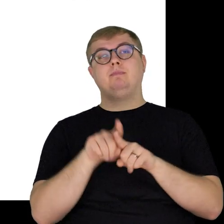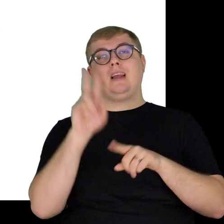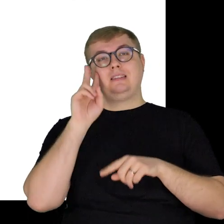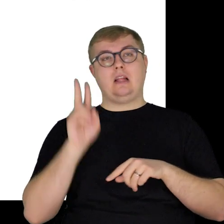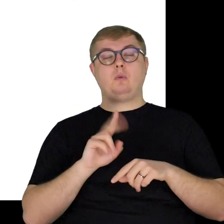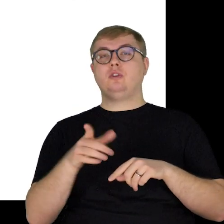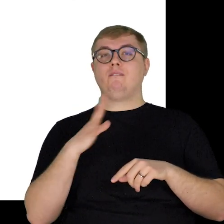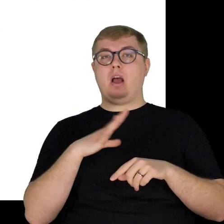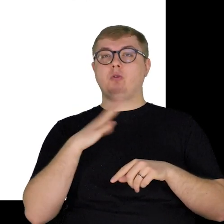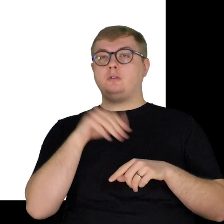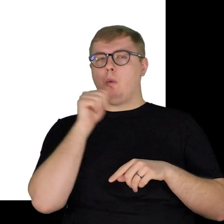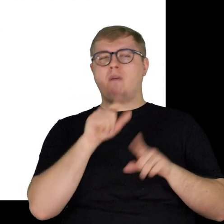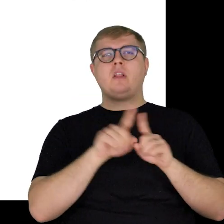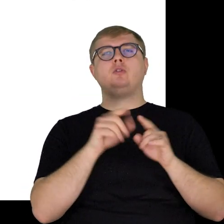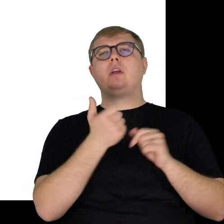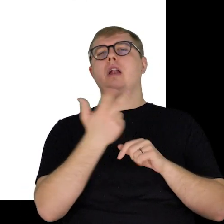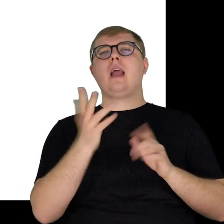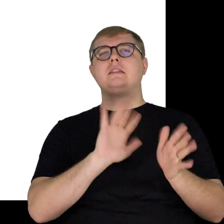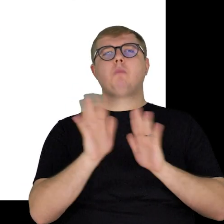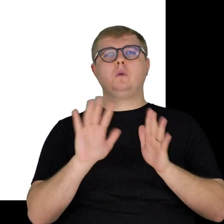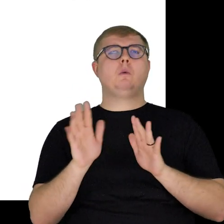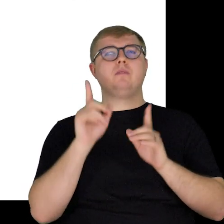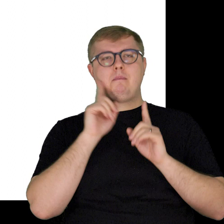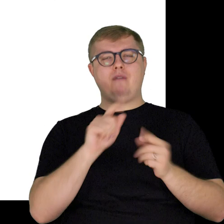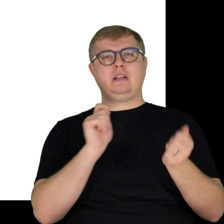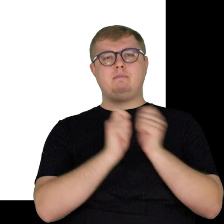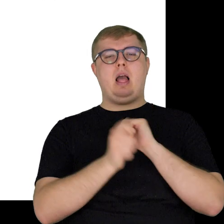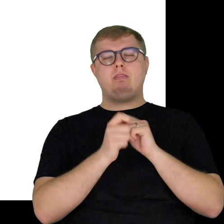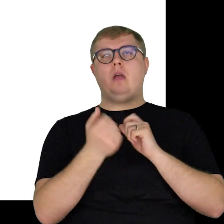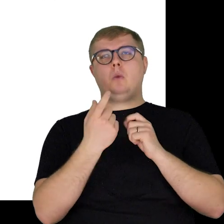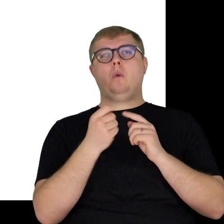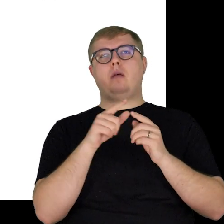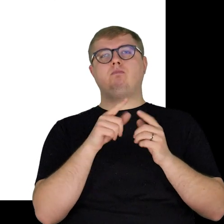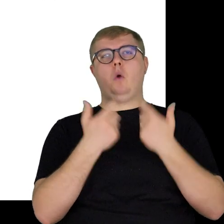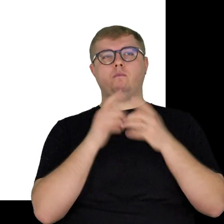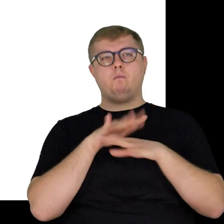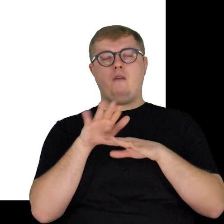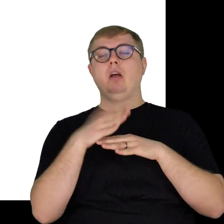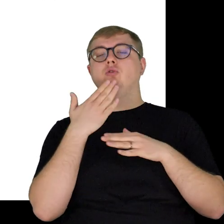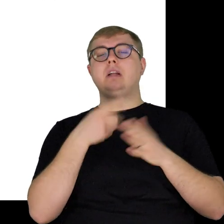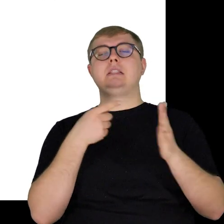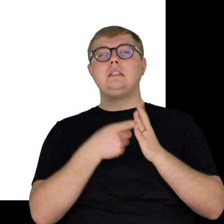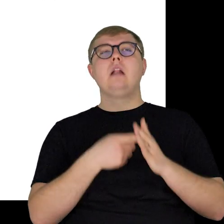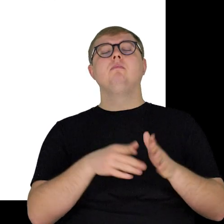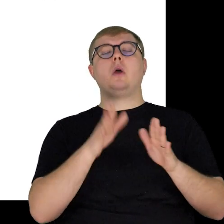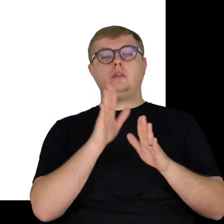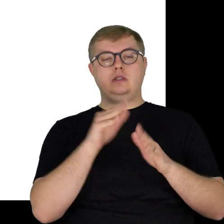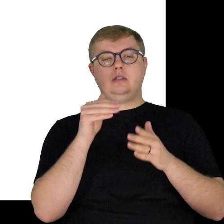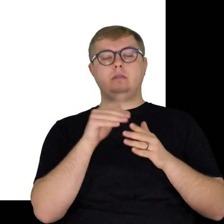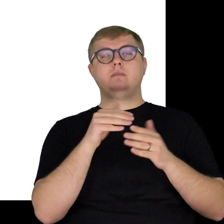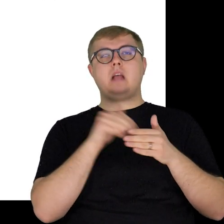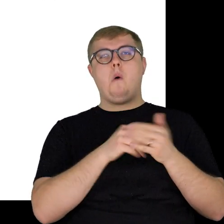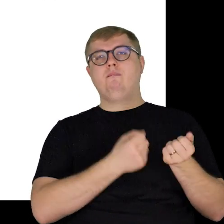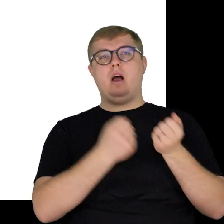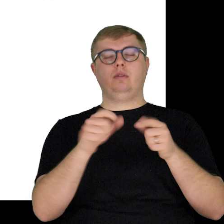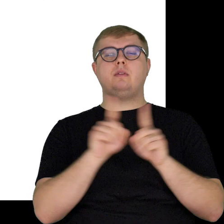some ways prevent change, or at least moderate change. It's there to try and preserve and protect and sort of stabilize things. So how does this kind of rub up with